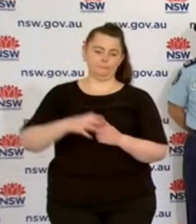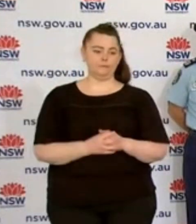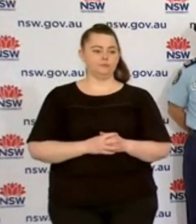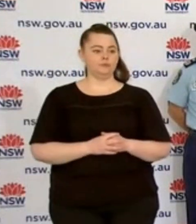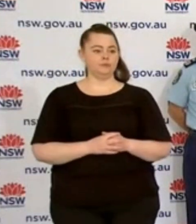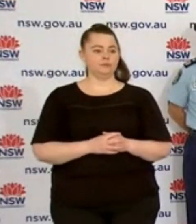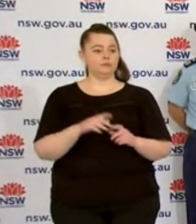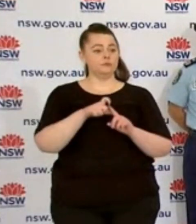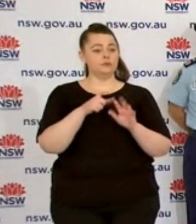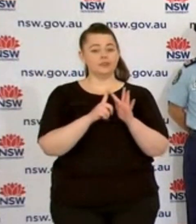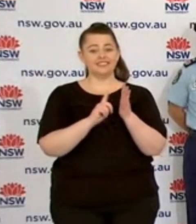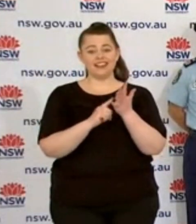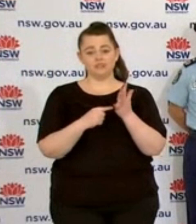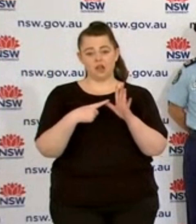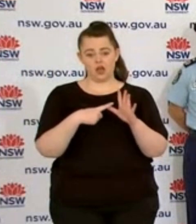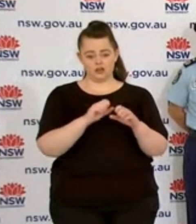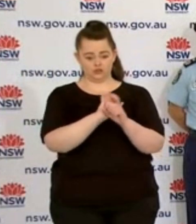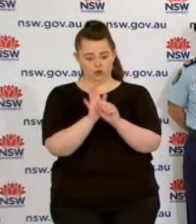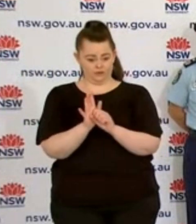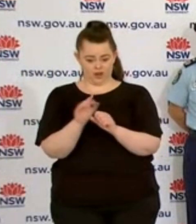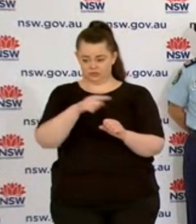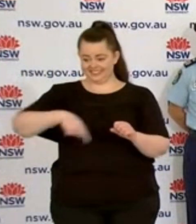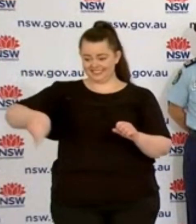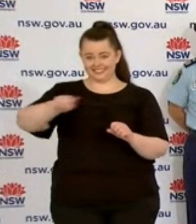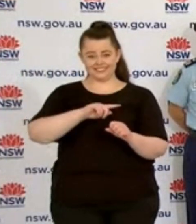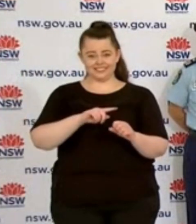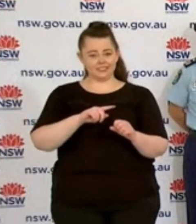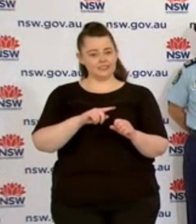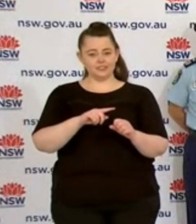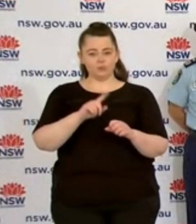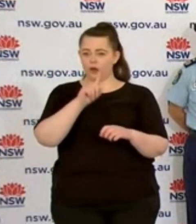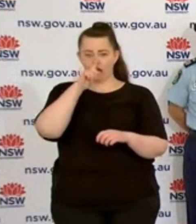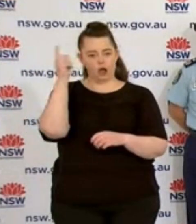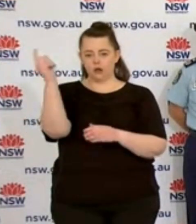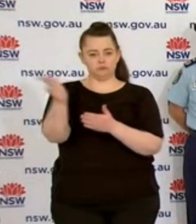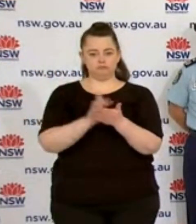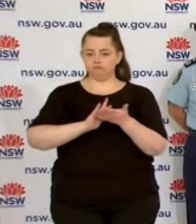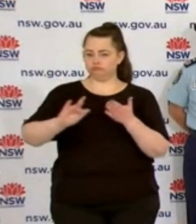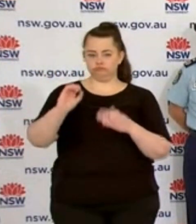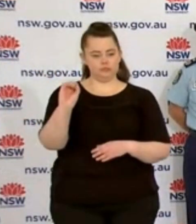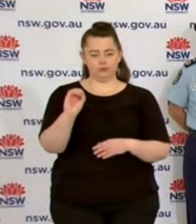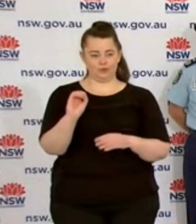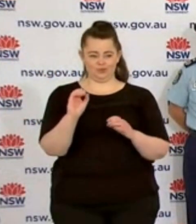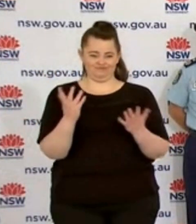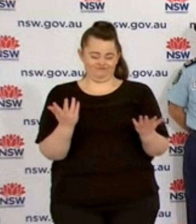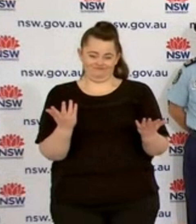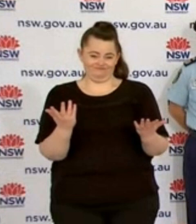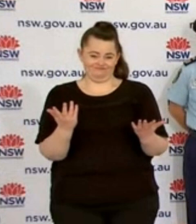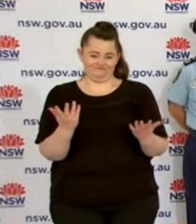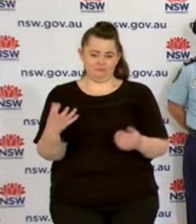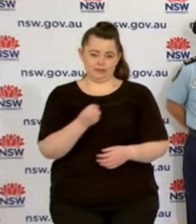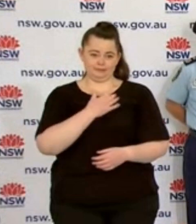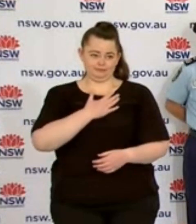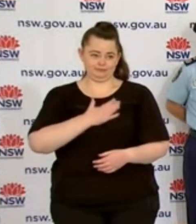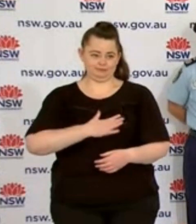other jurisdiction has been able to eliminate it. It's not possible to eliminate it completely. We have to learn to live with it. But the